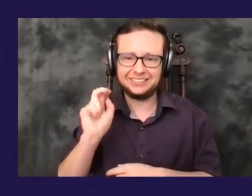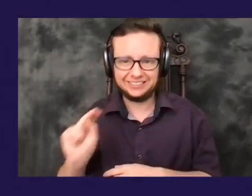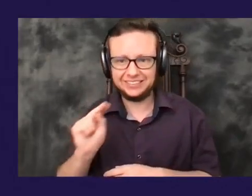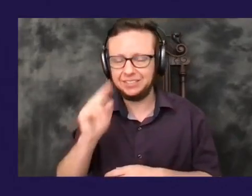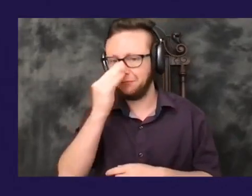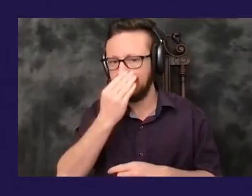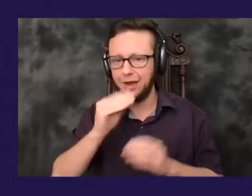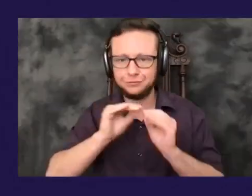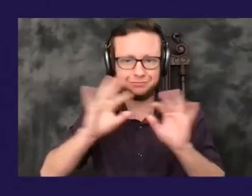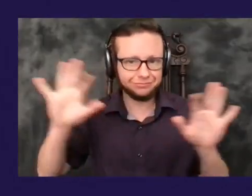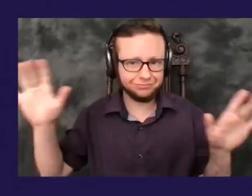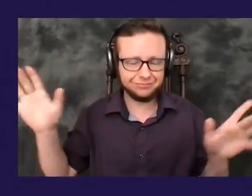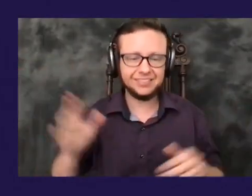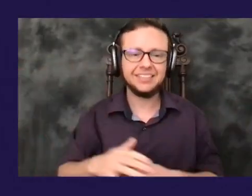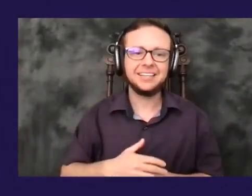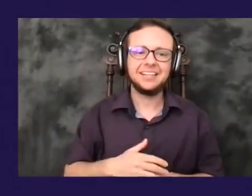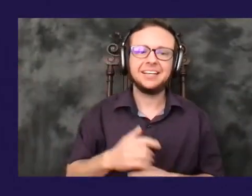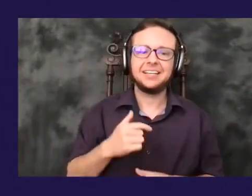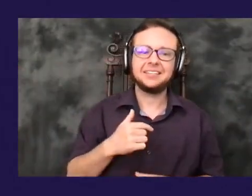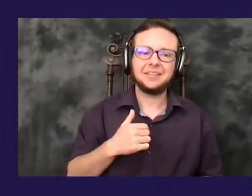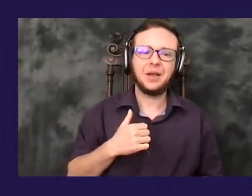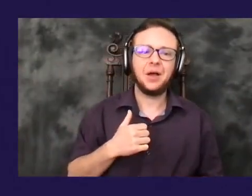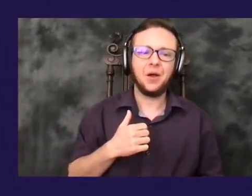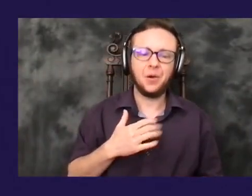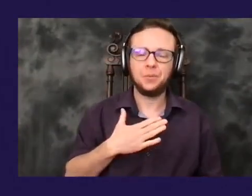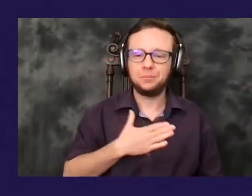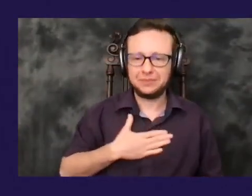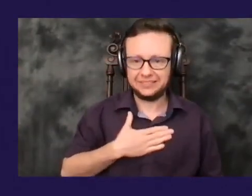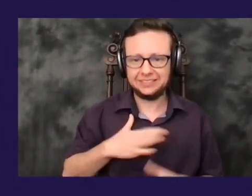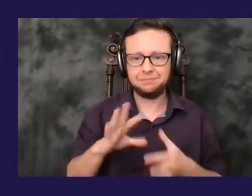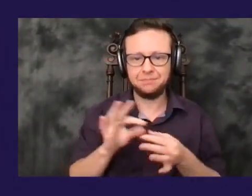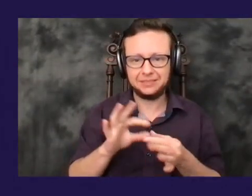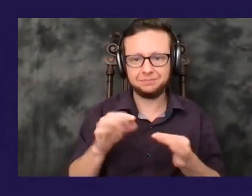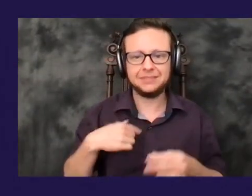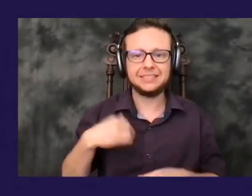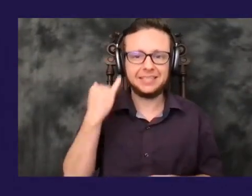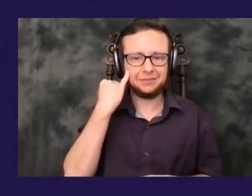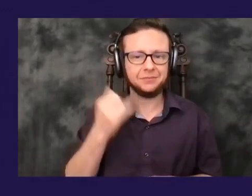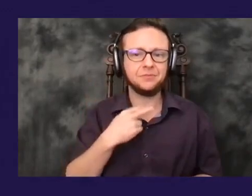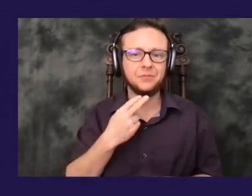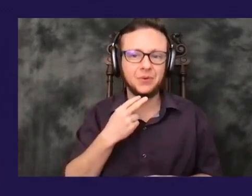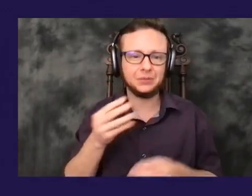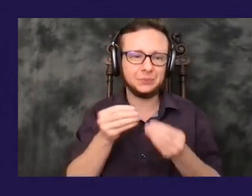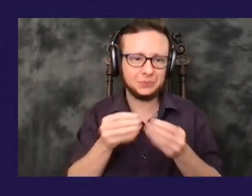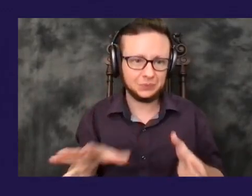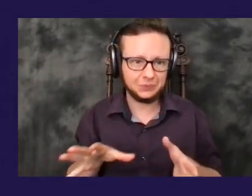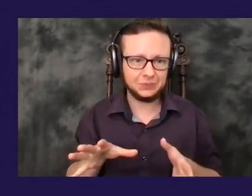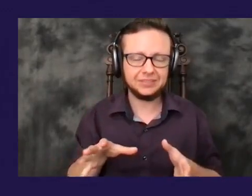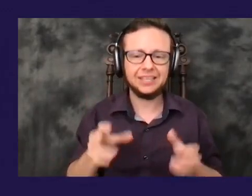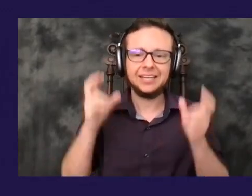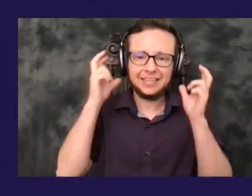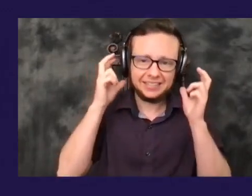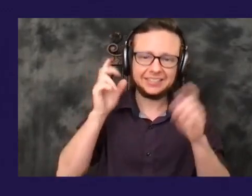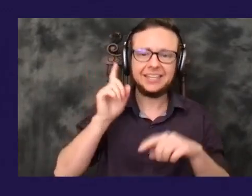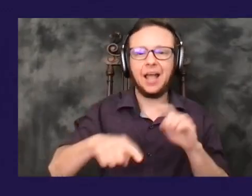my, and please message me if my voice disappears because when my headphones are on, I don't always hear everything.